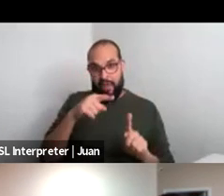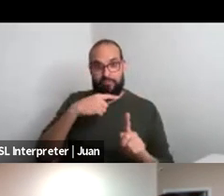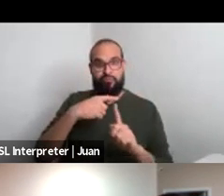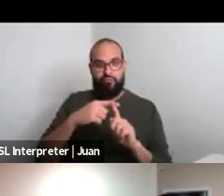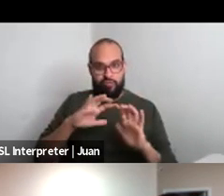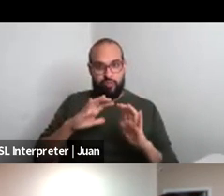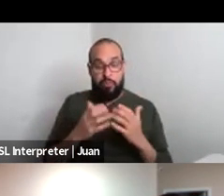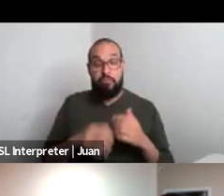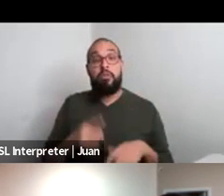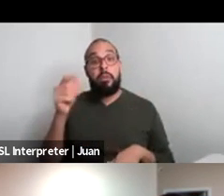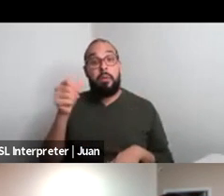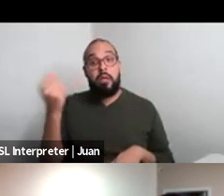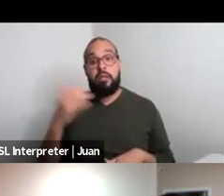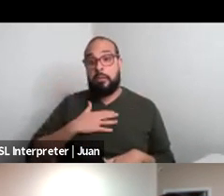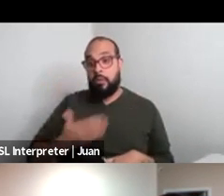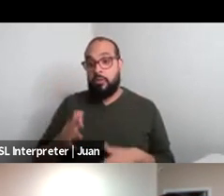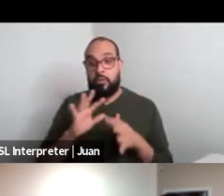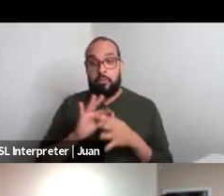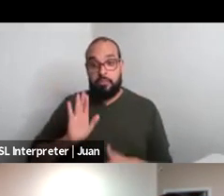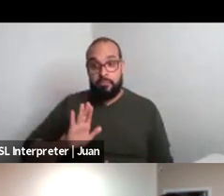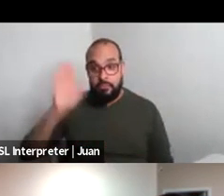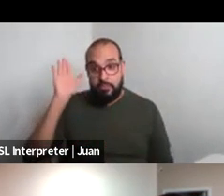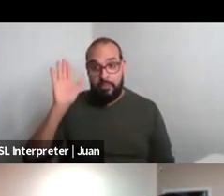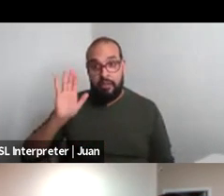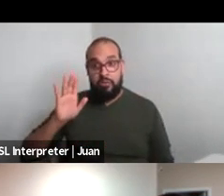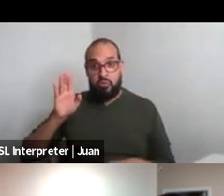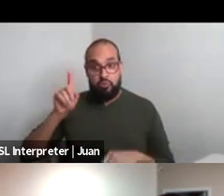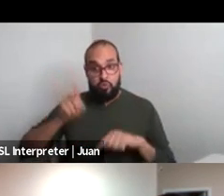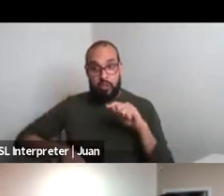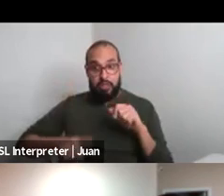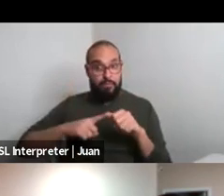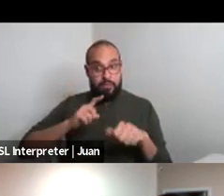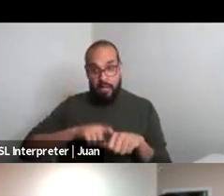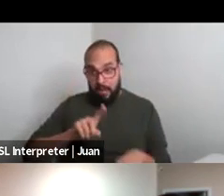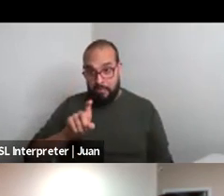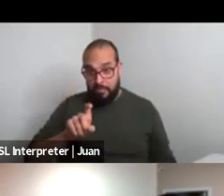that wants to report out who didn't get a chance to the first time?